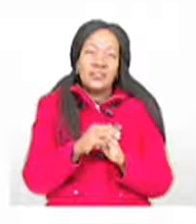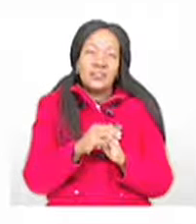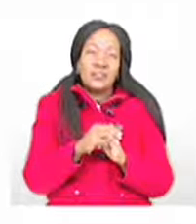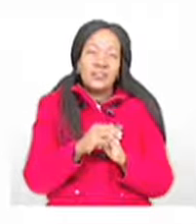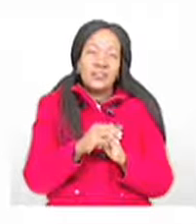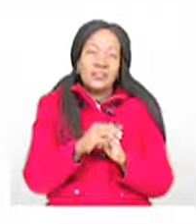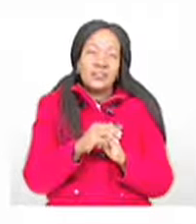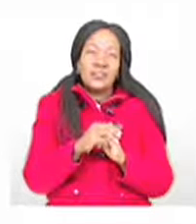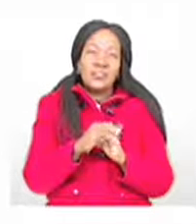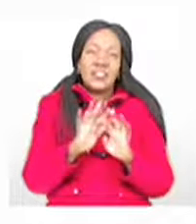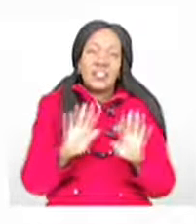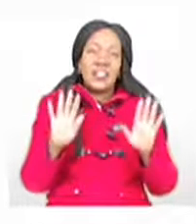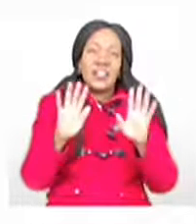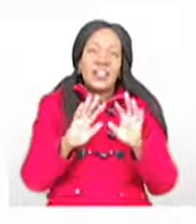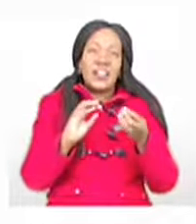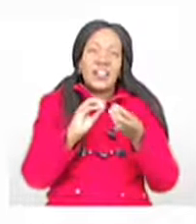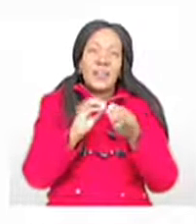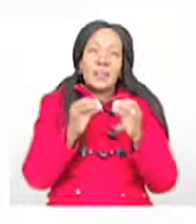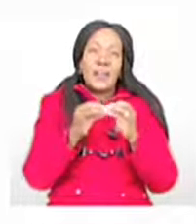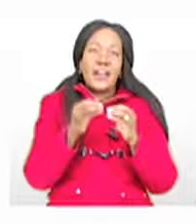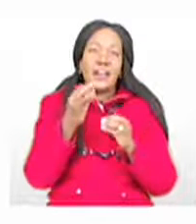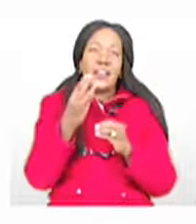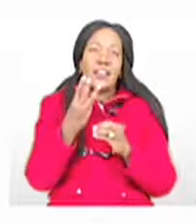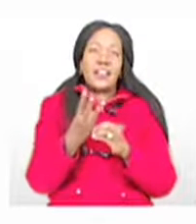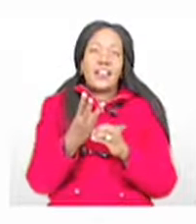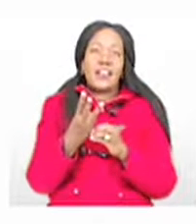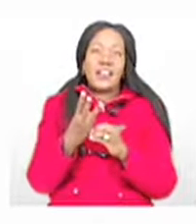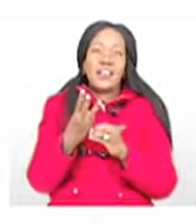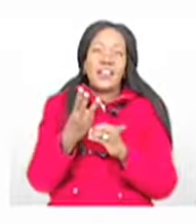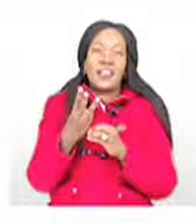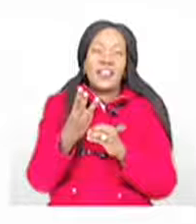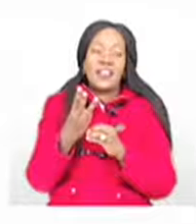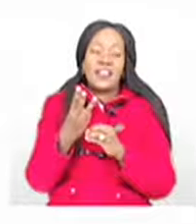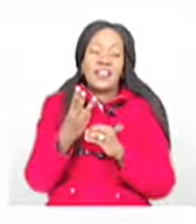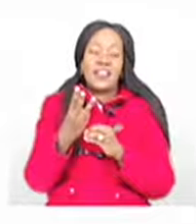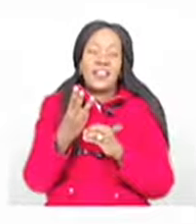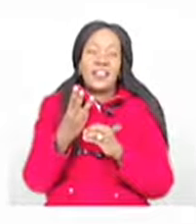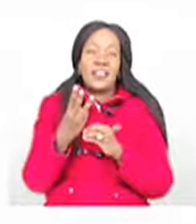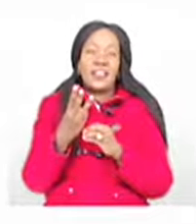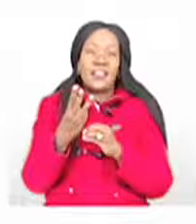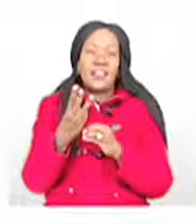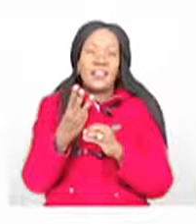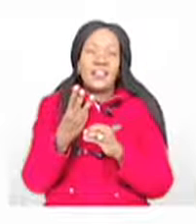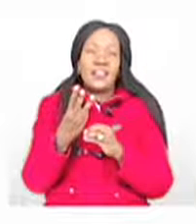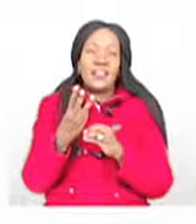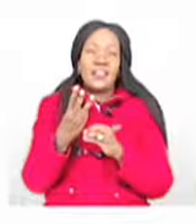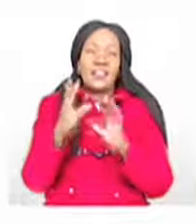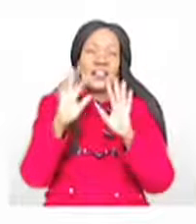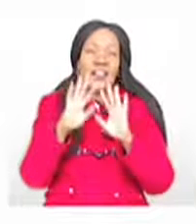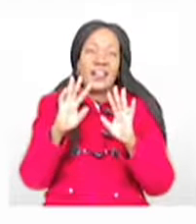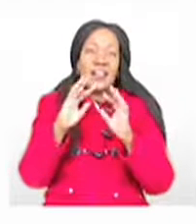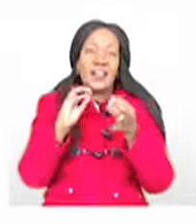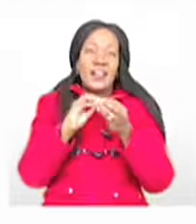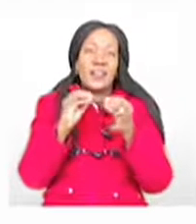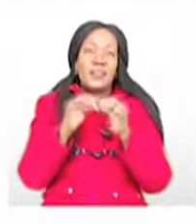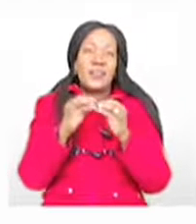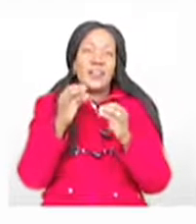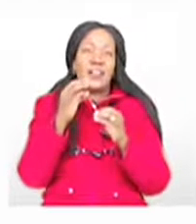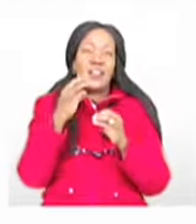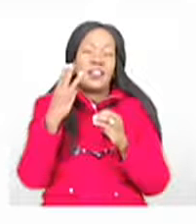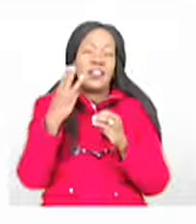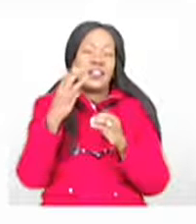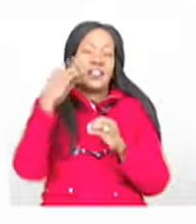what color is color number 3. Color number 3